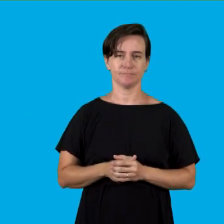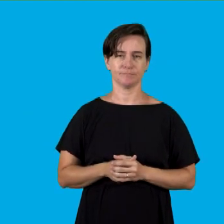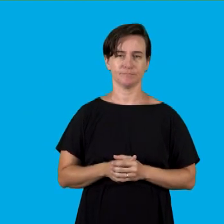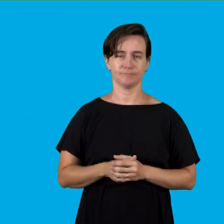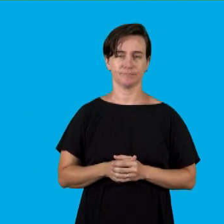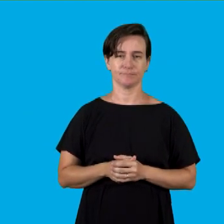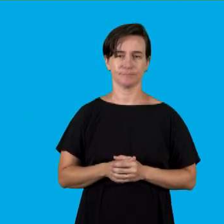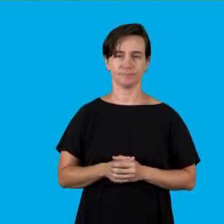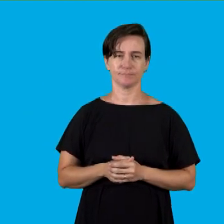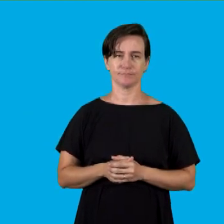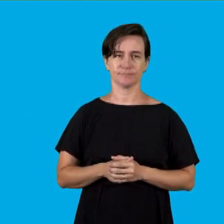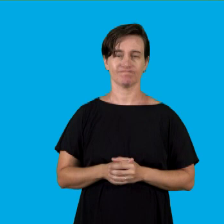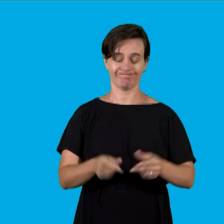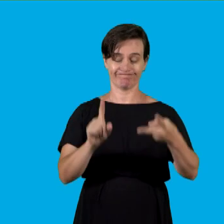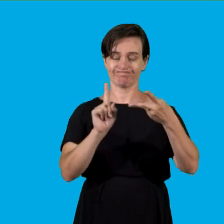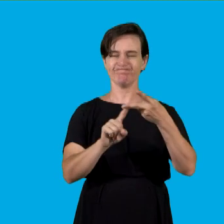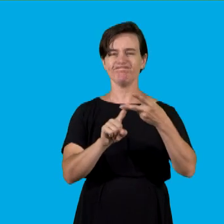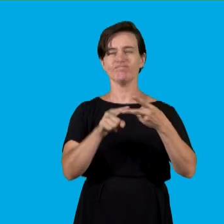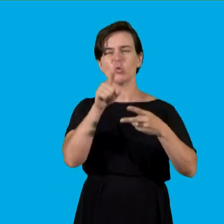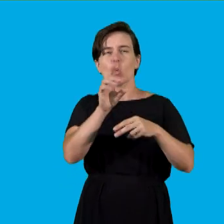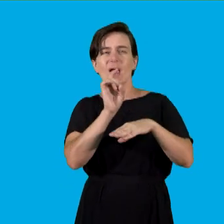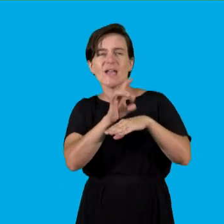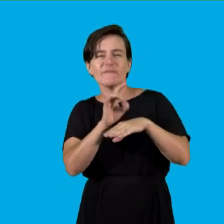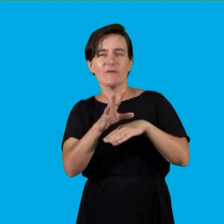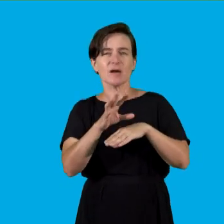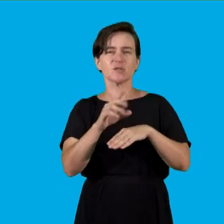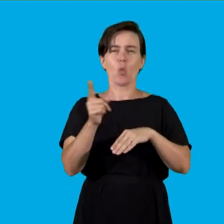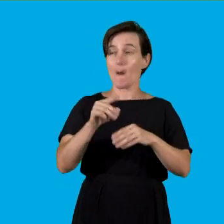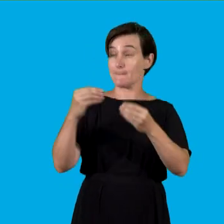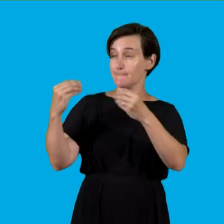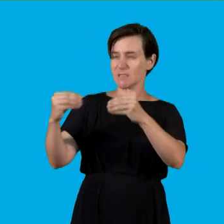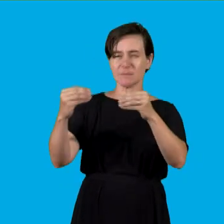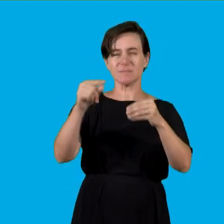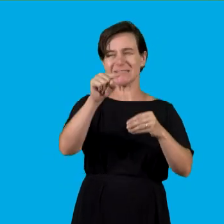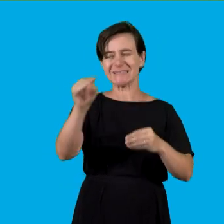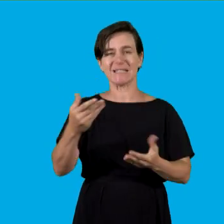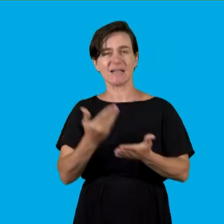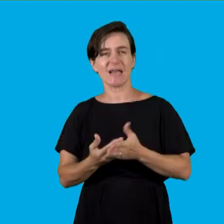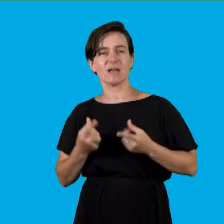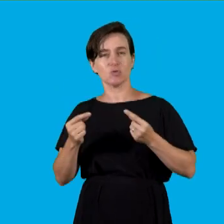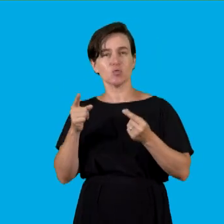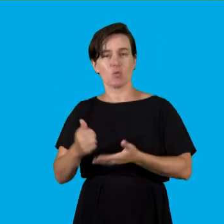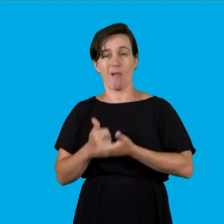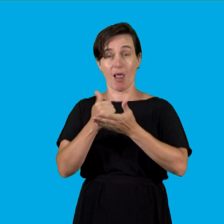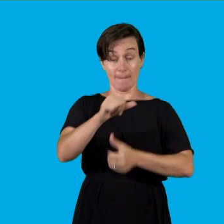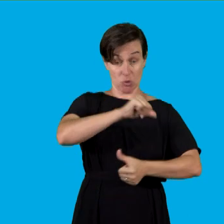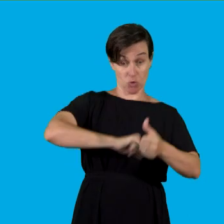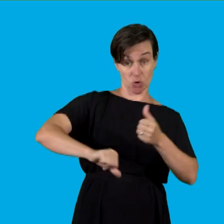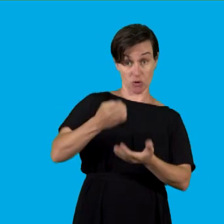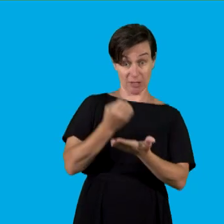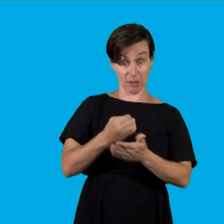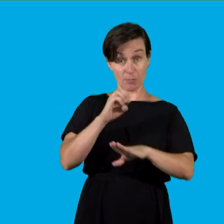Okay, let's move on. Suggest an initiative that can be undertaken by businesses to address the socio-economic